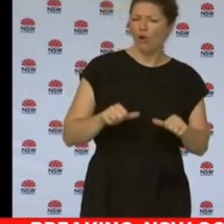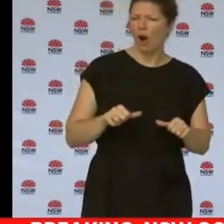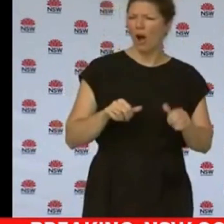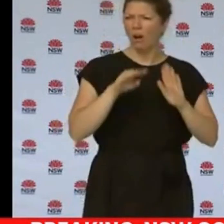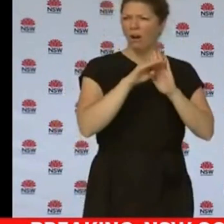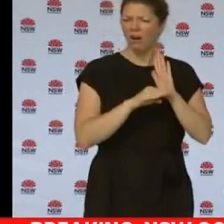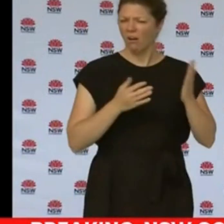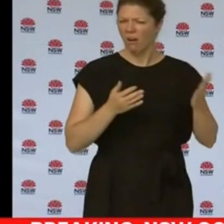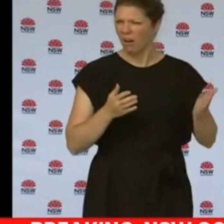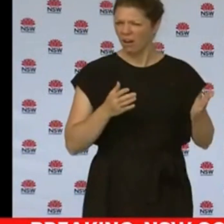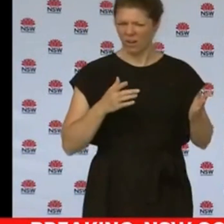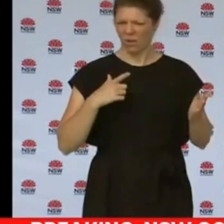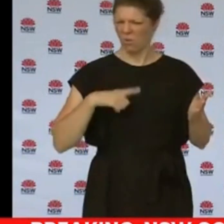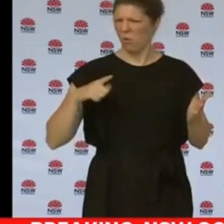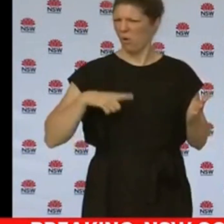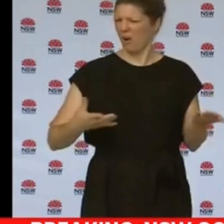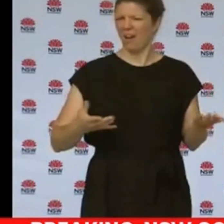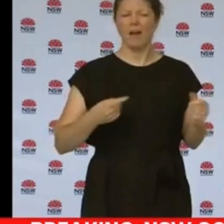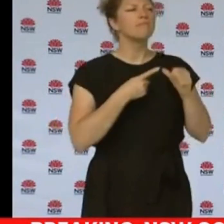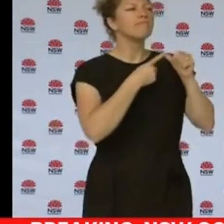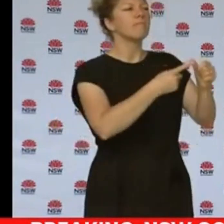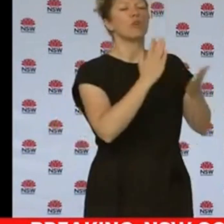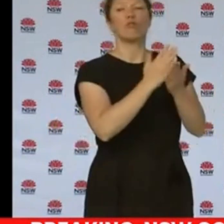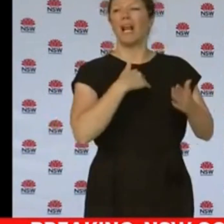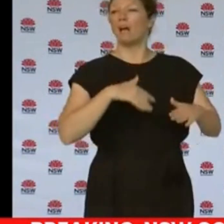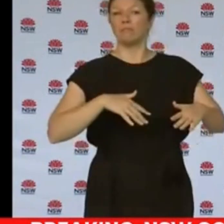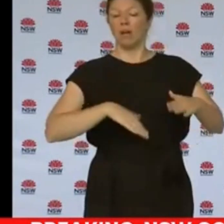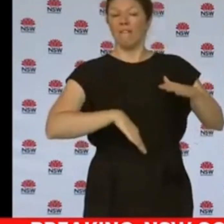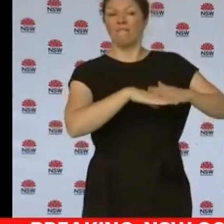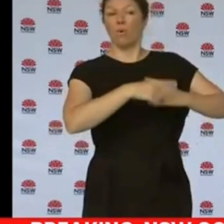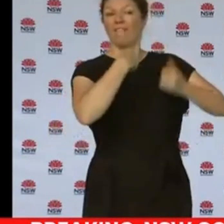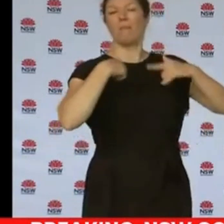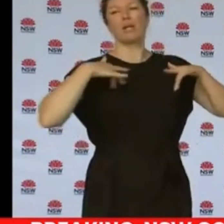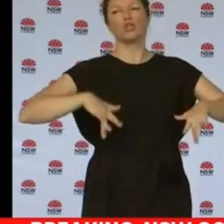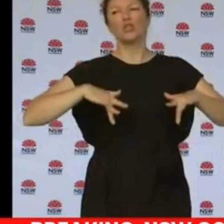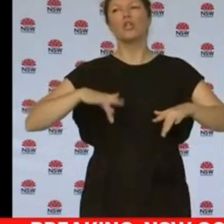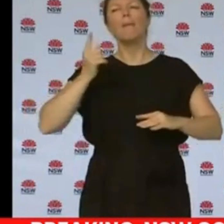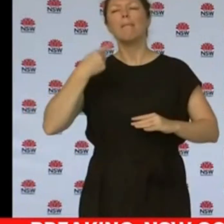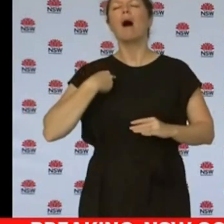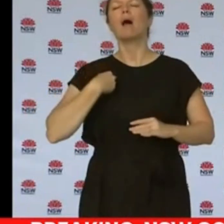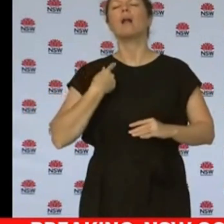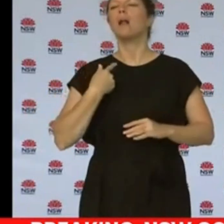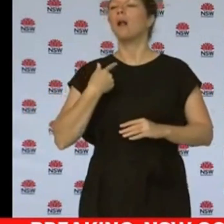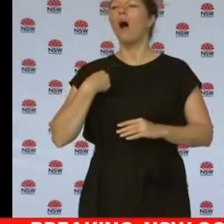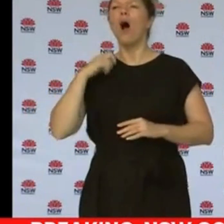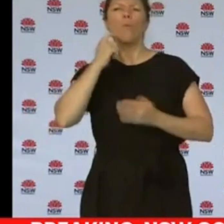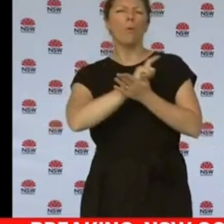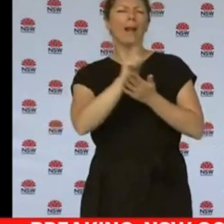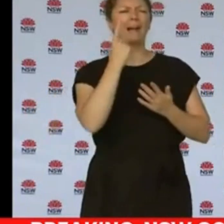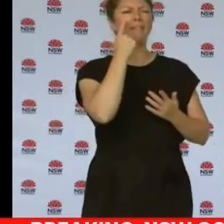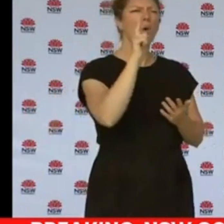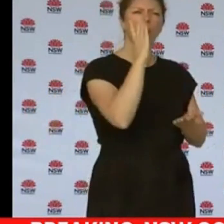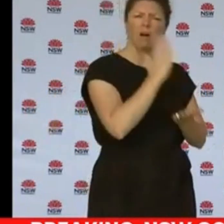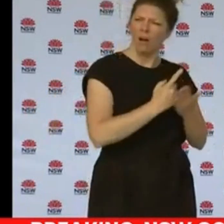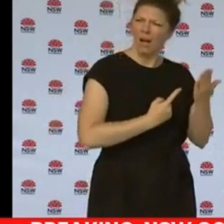received a briefing, so I don't want to comment on anything specific I haven't been advised on. But I'll make the general comment that people